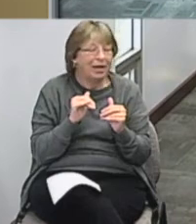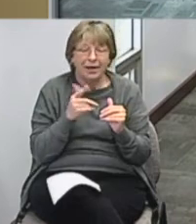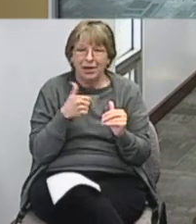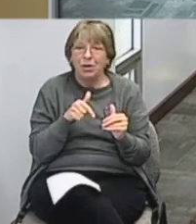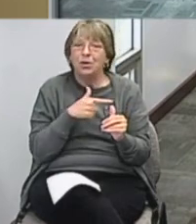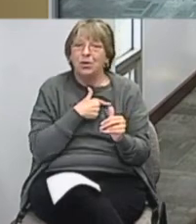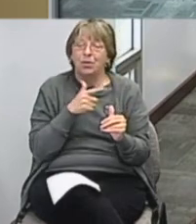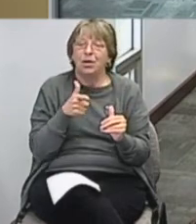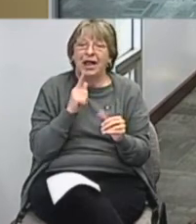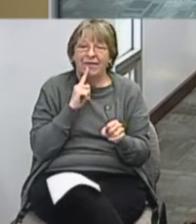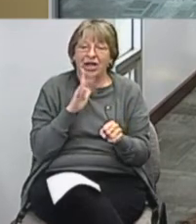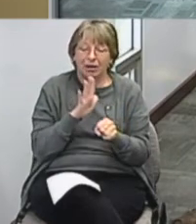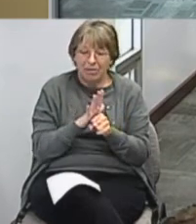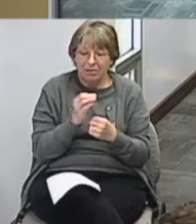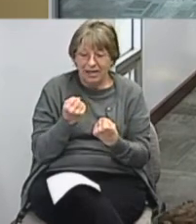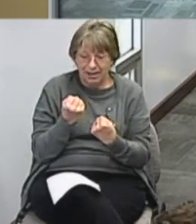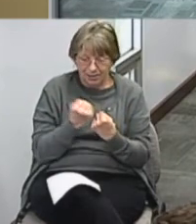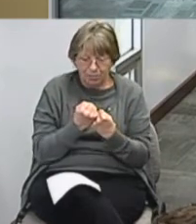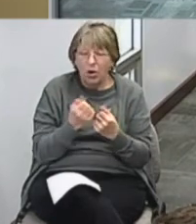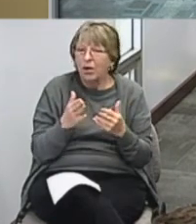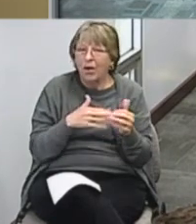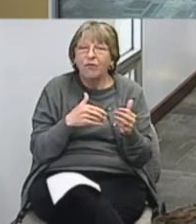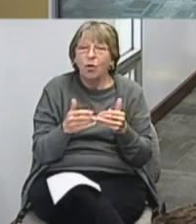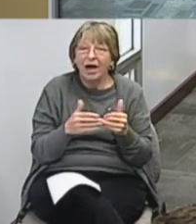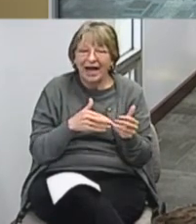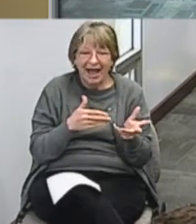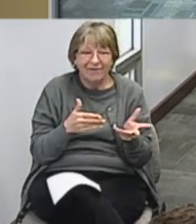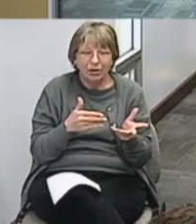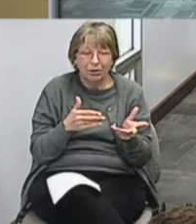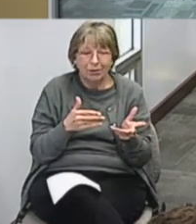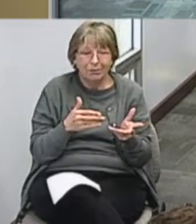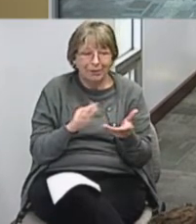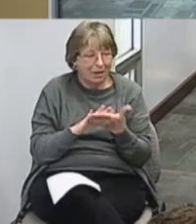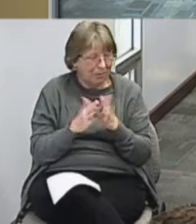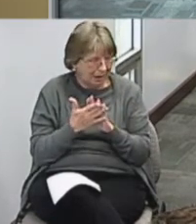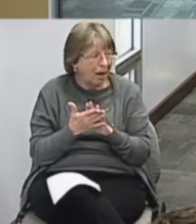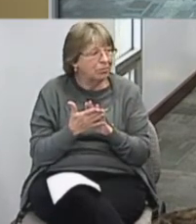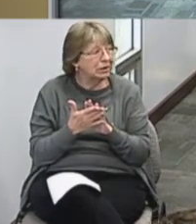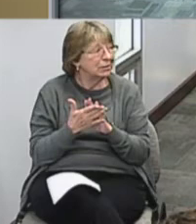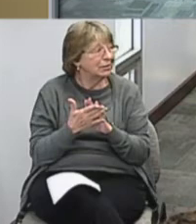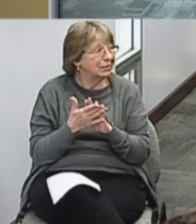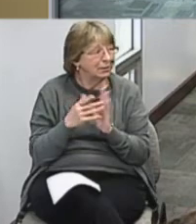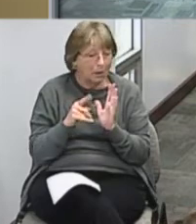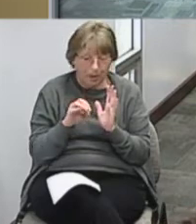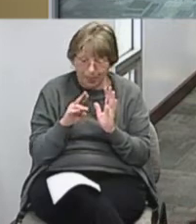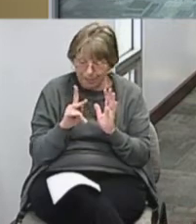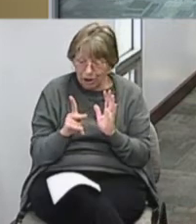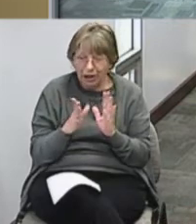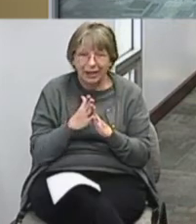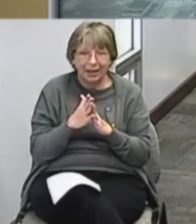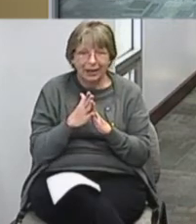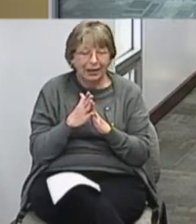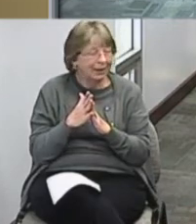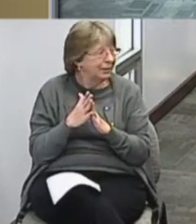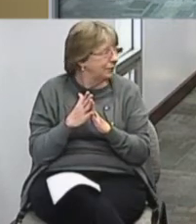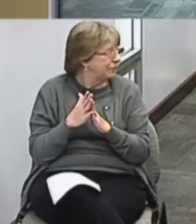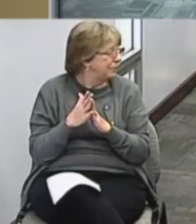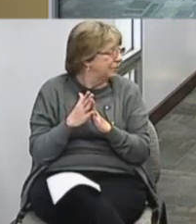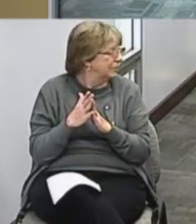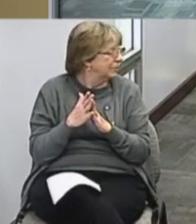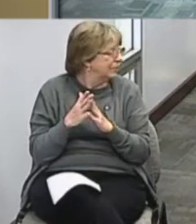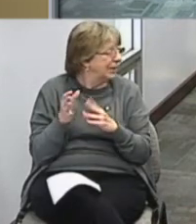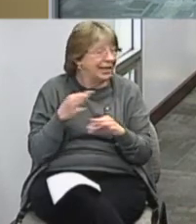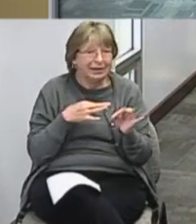and a support of whatever it comes to be, and a conscious one, rather than maybe